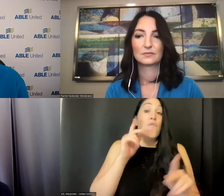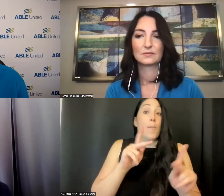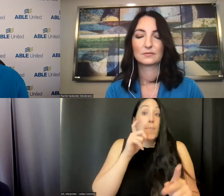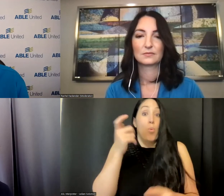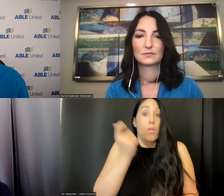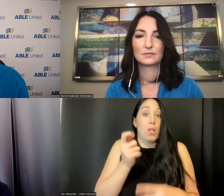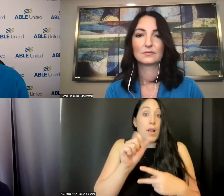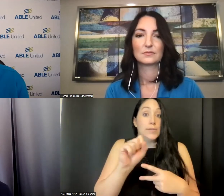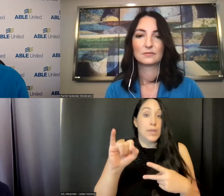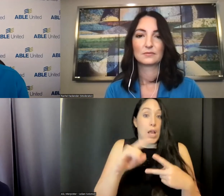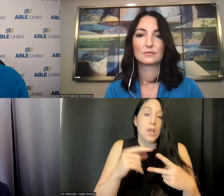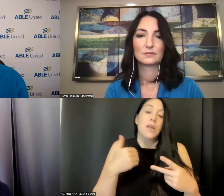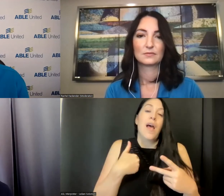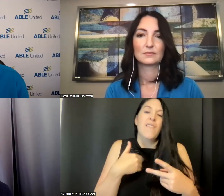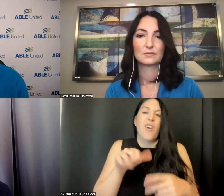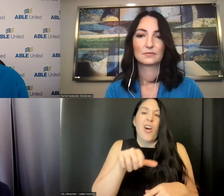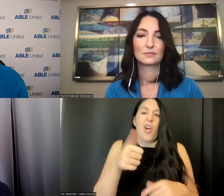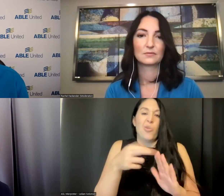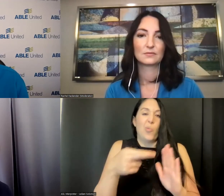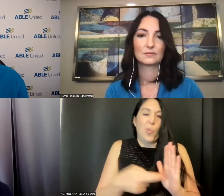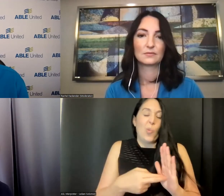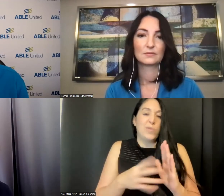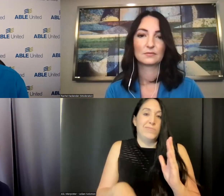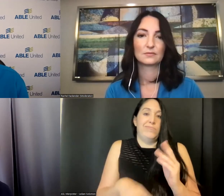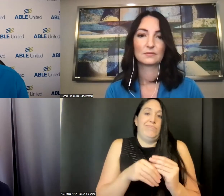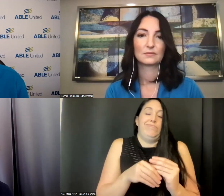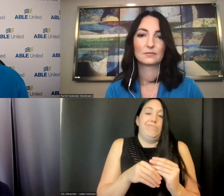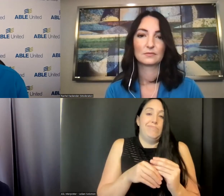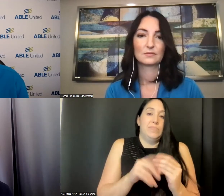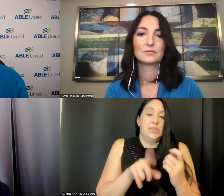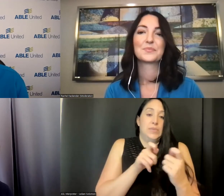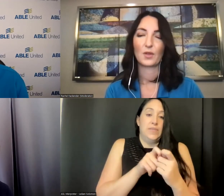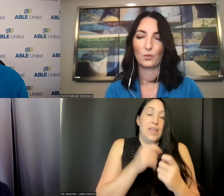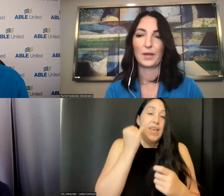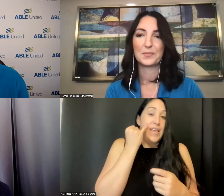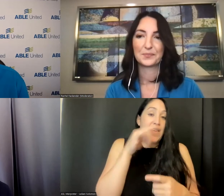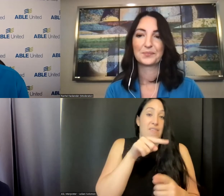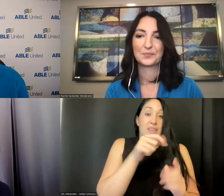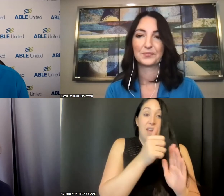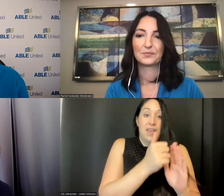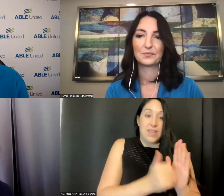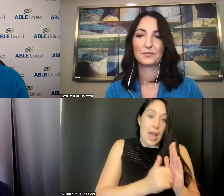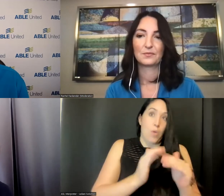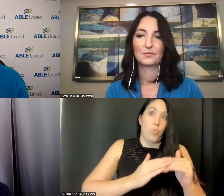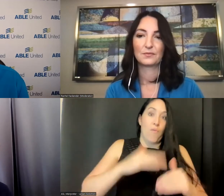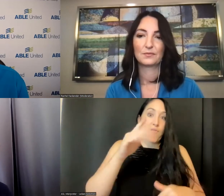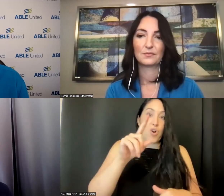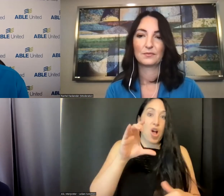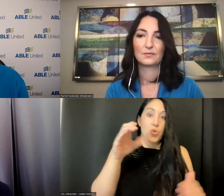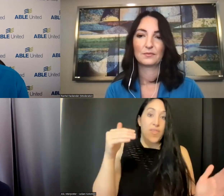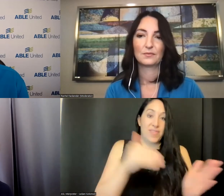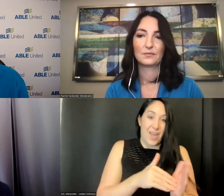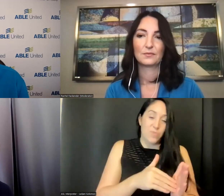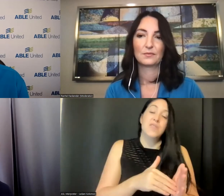additional rules, specifically on if these accounts grow past 100,000, those could count towards that